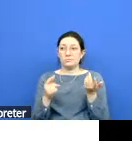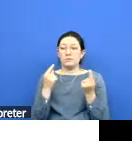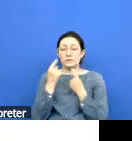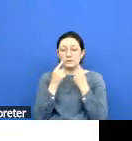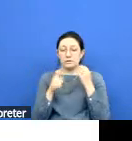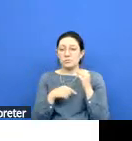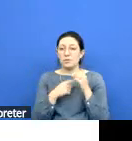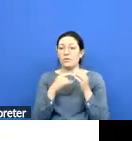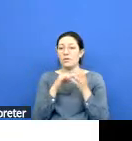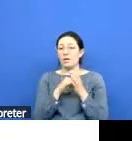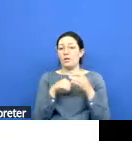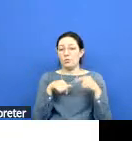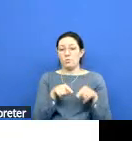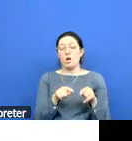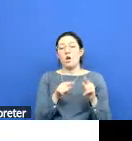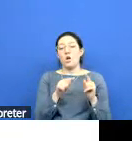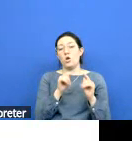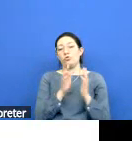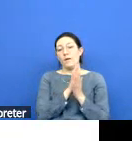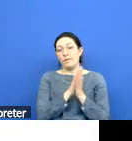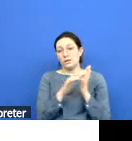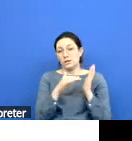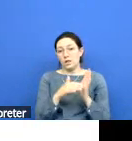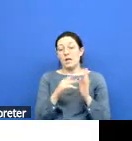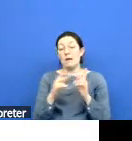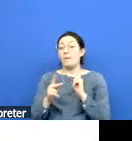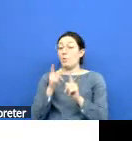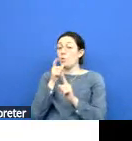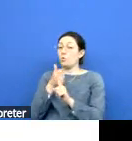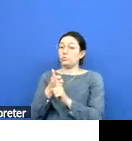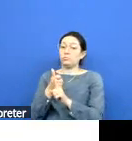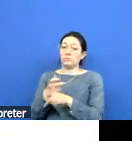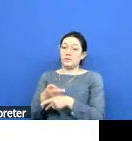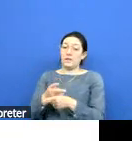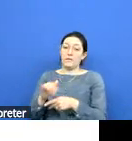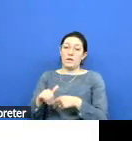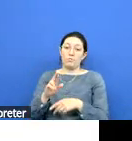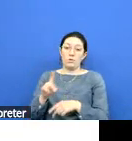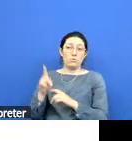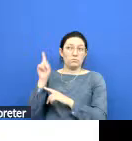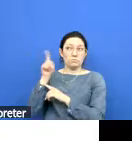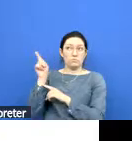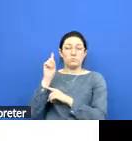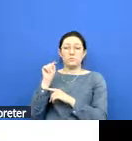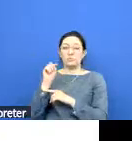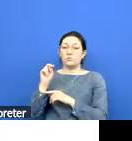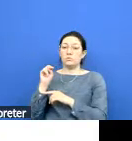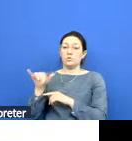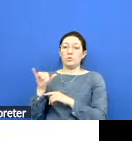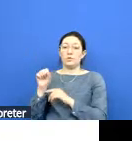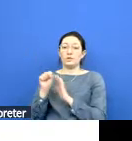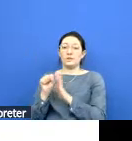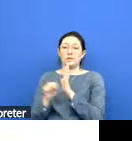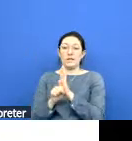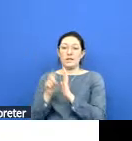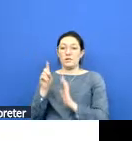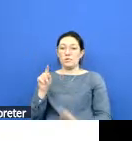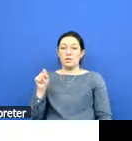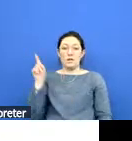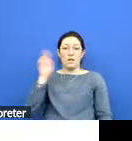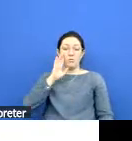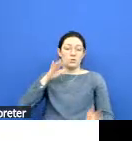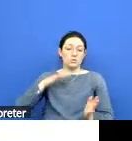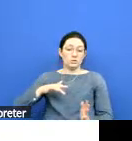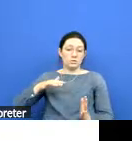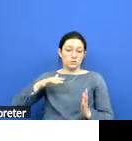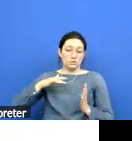traffic studies. The folks who maintain those roads, and that's New York State DOT, they look at this stuff long and hard.